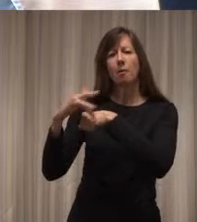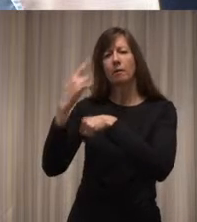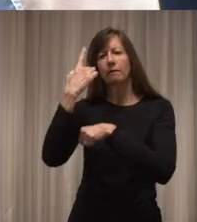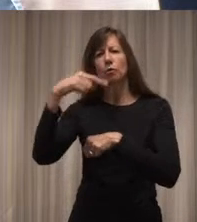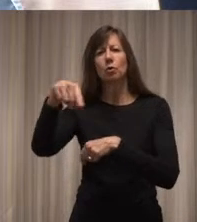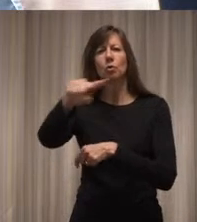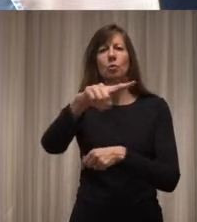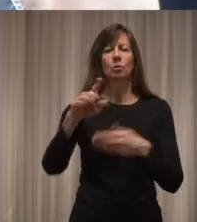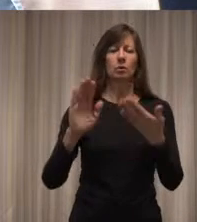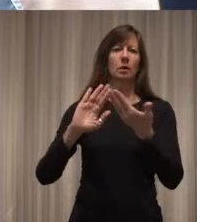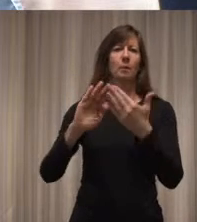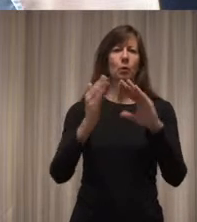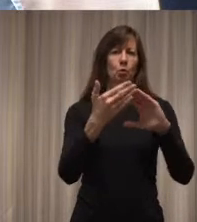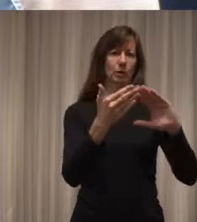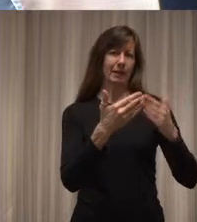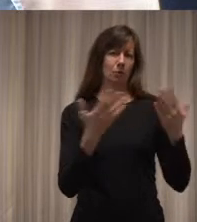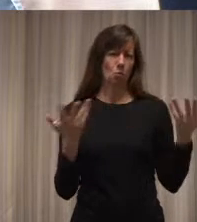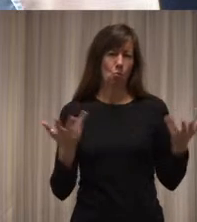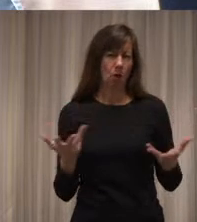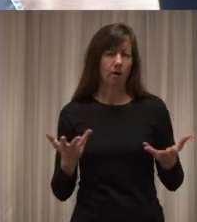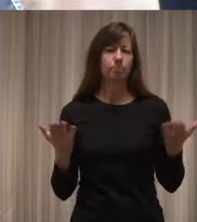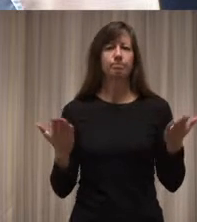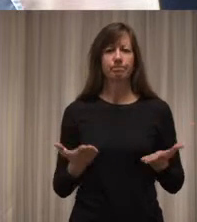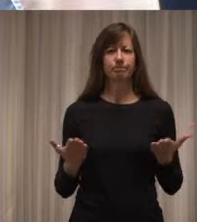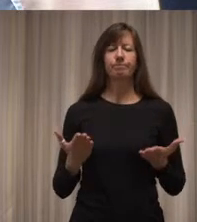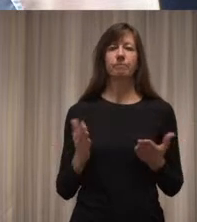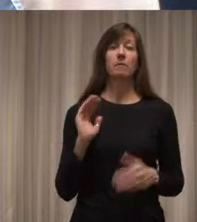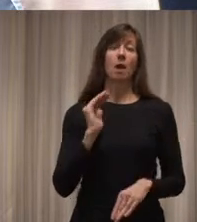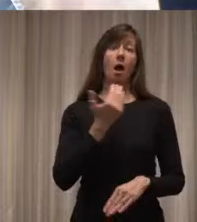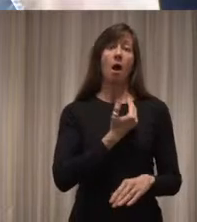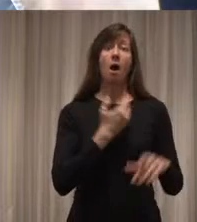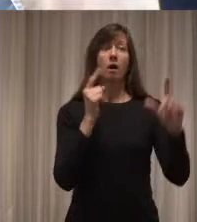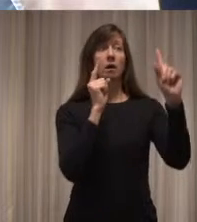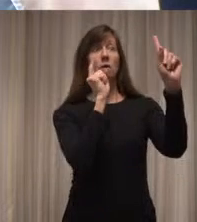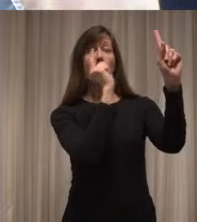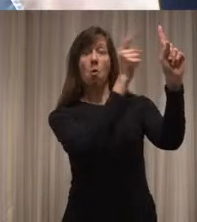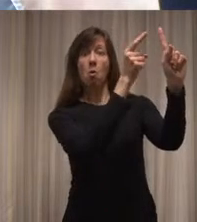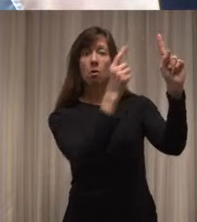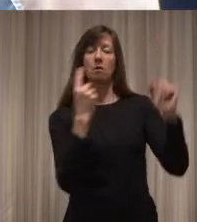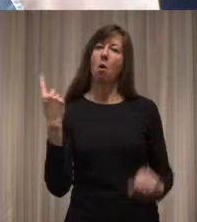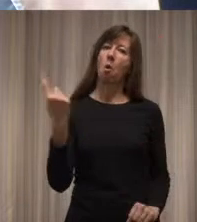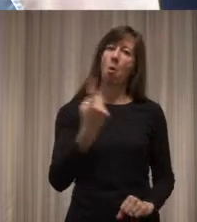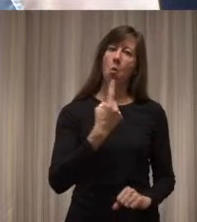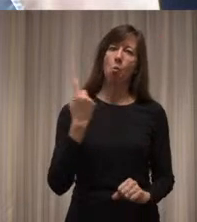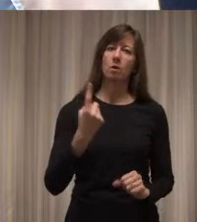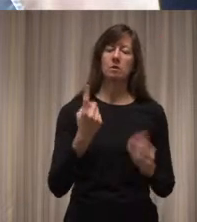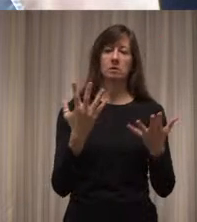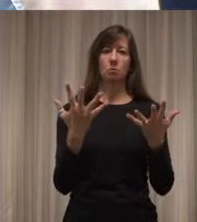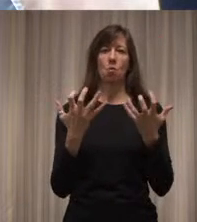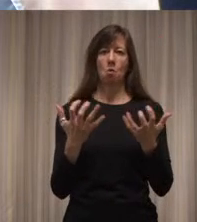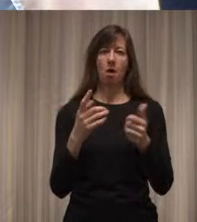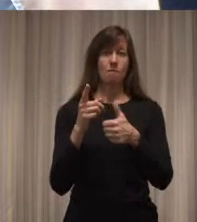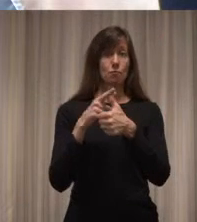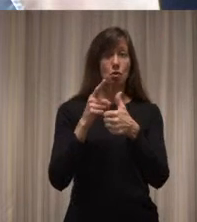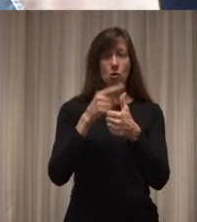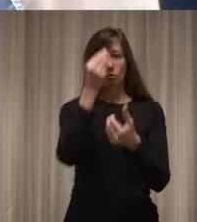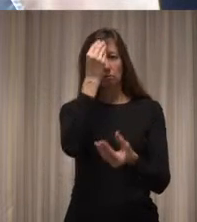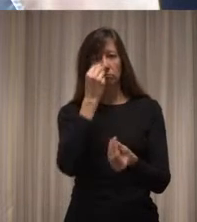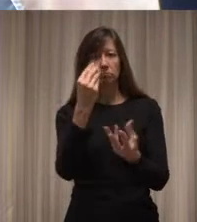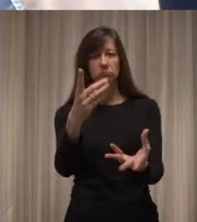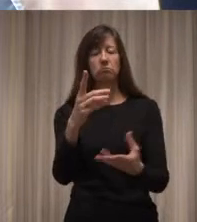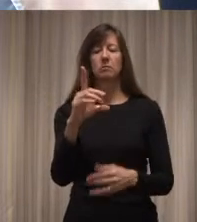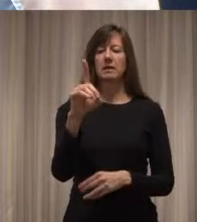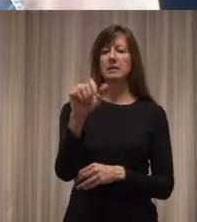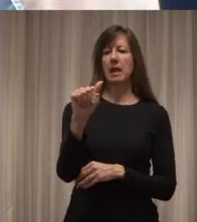questions. And our goal here, as always, is to lead with the data and the facts and the advice of our